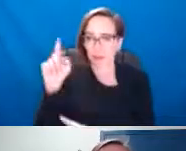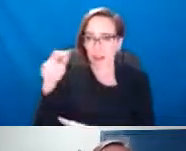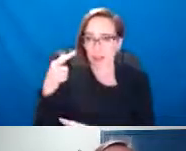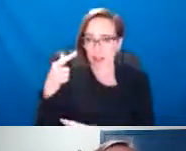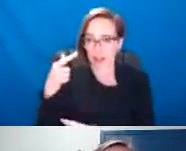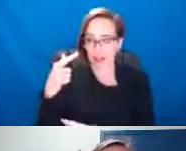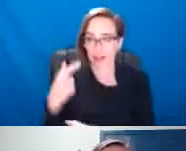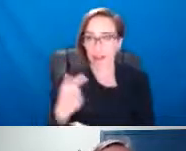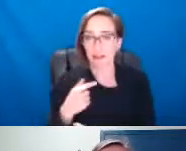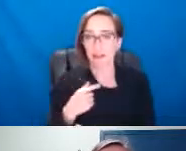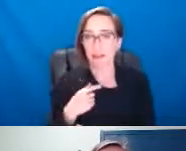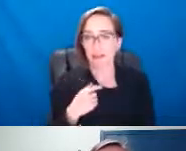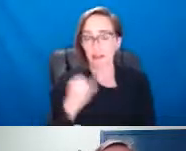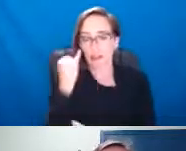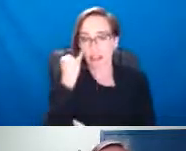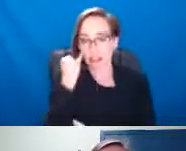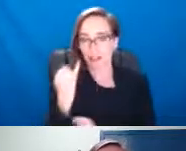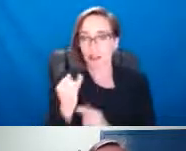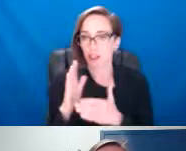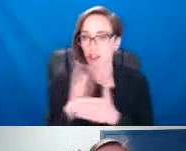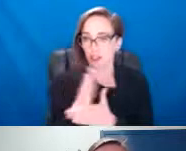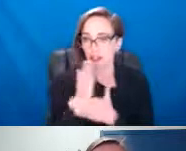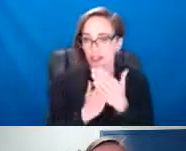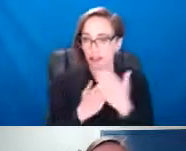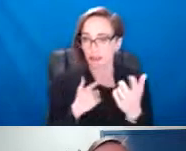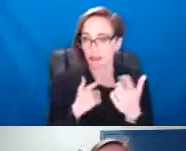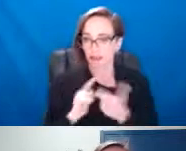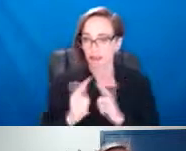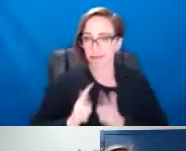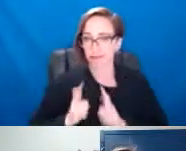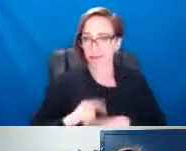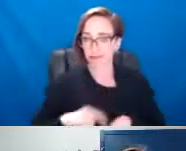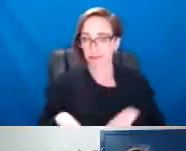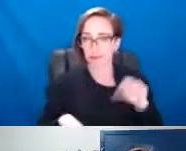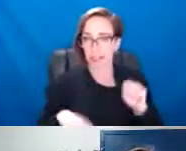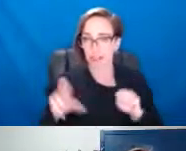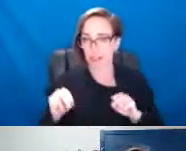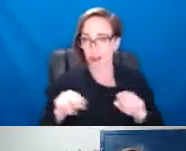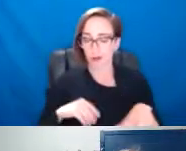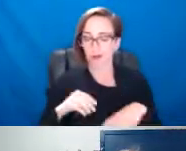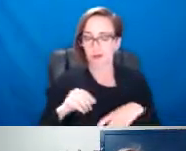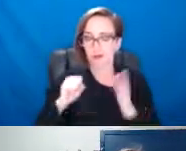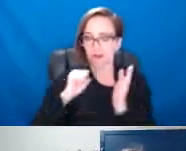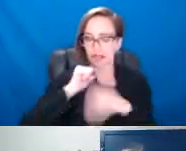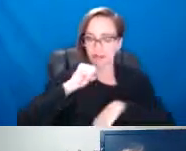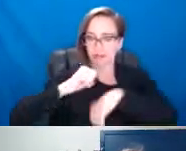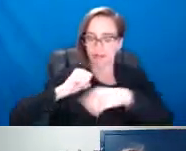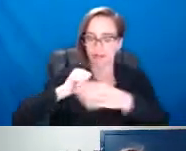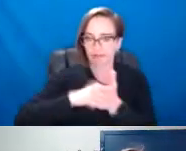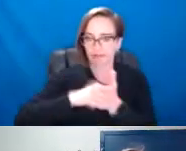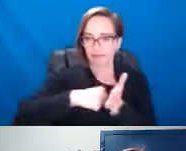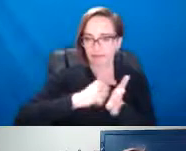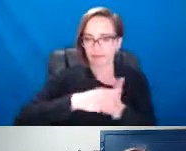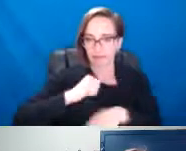some back channeling or getting some communication back and forth in a yes/no answer. This